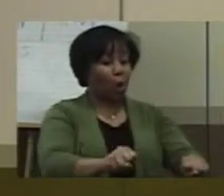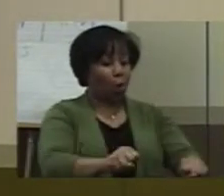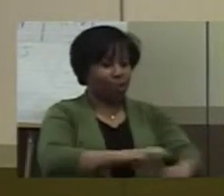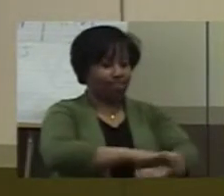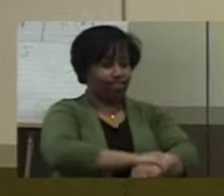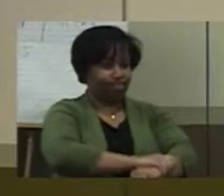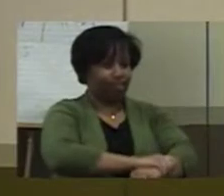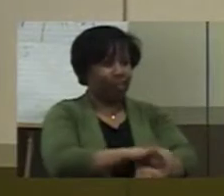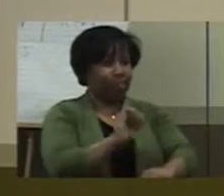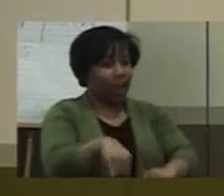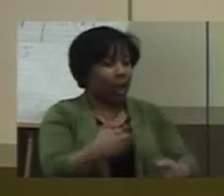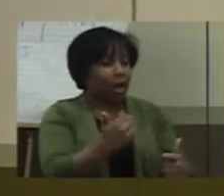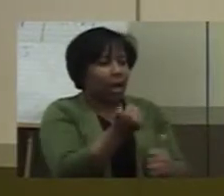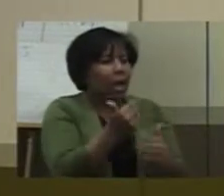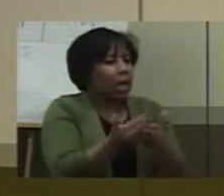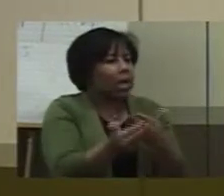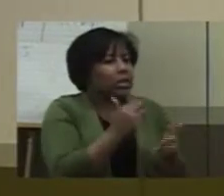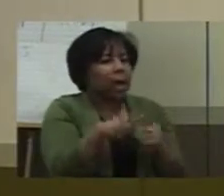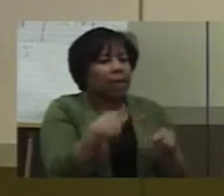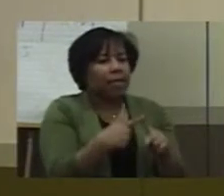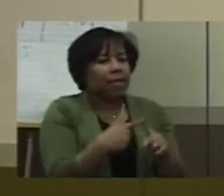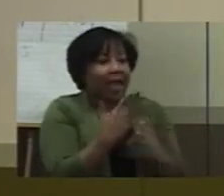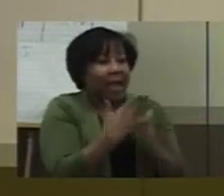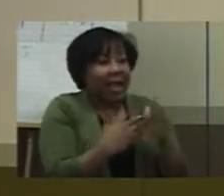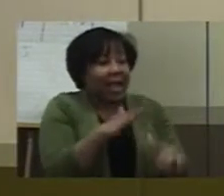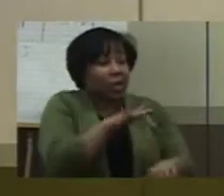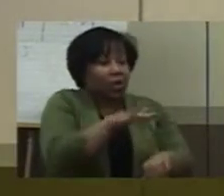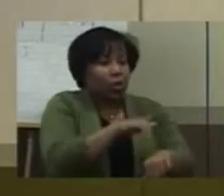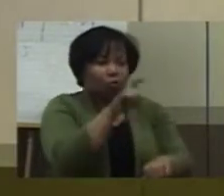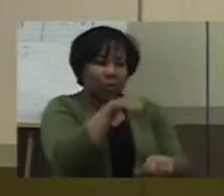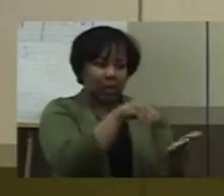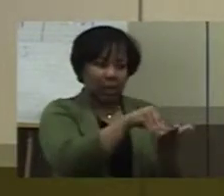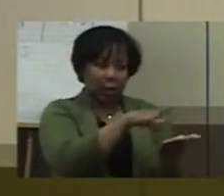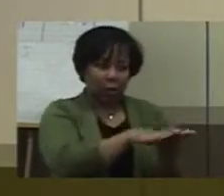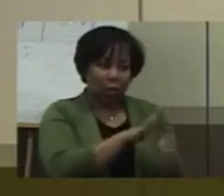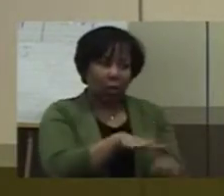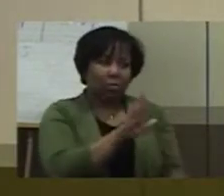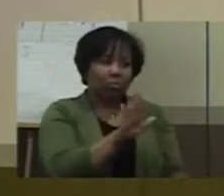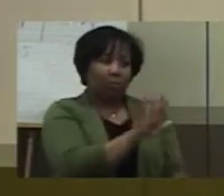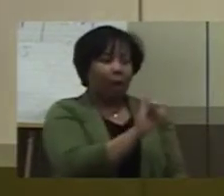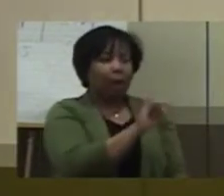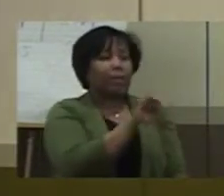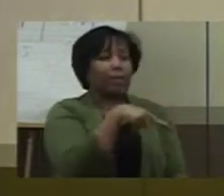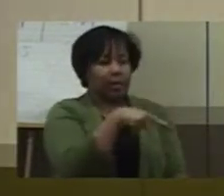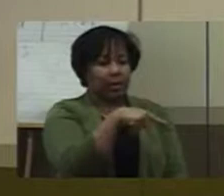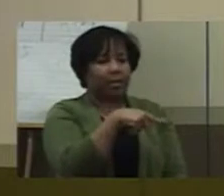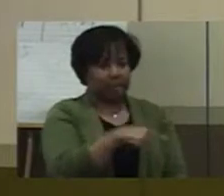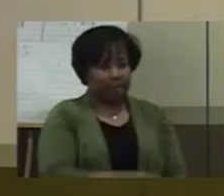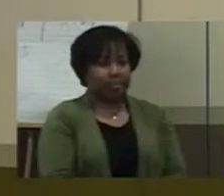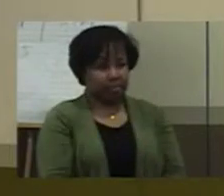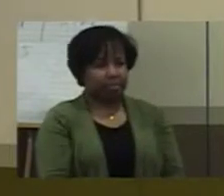holds, any type of hands-on, you need to document that on your IEP.